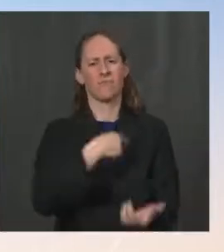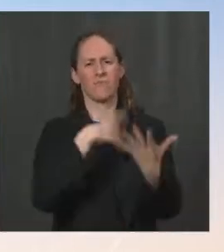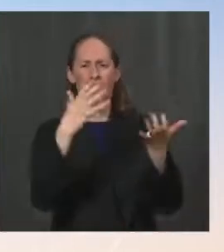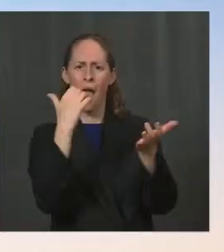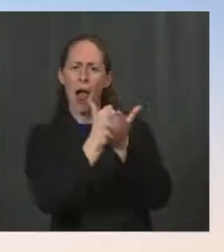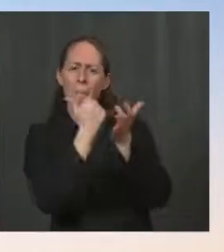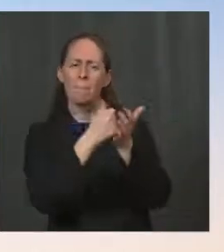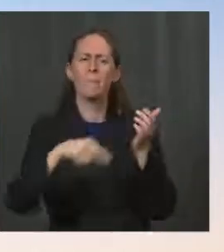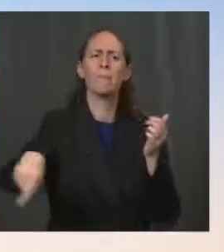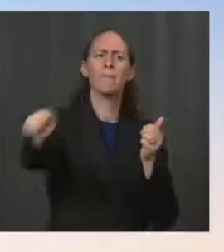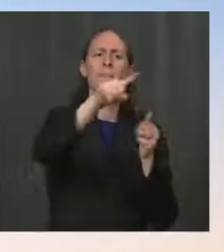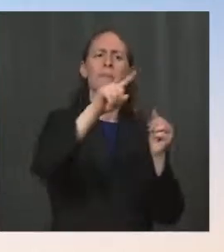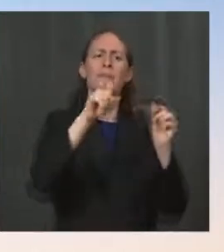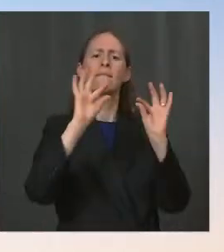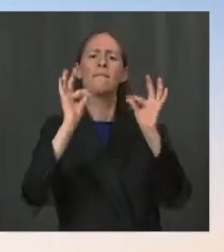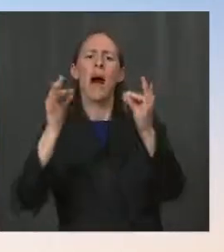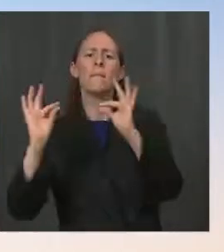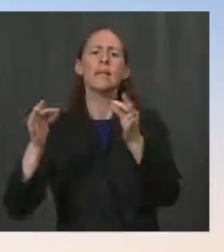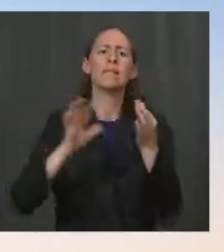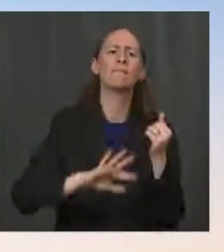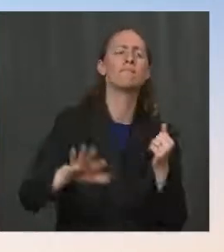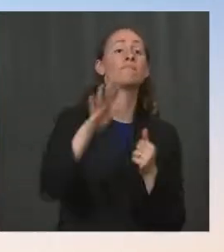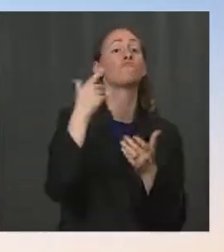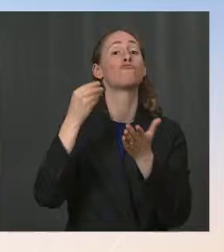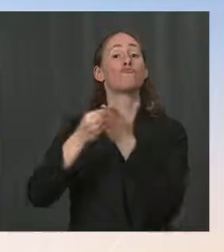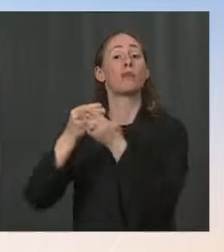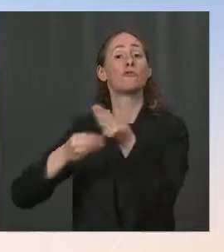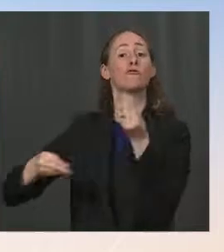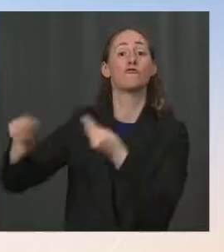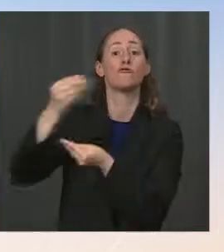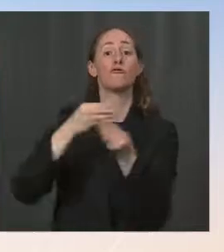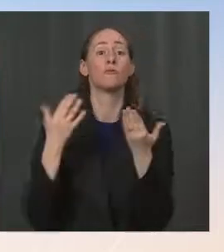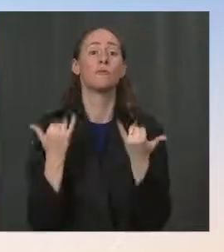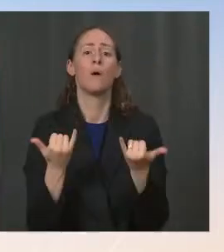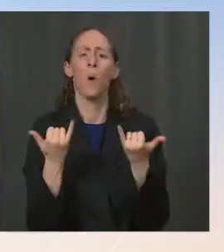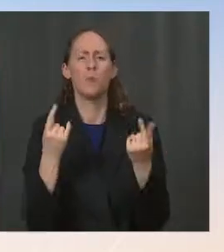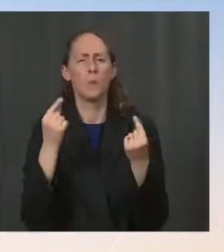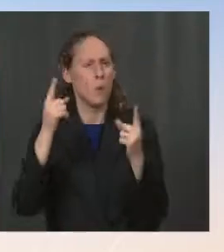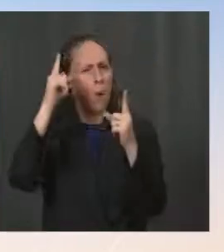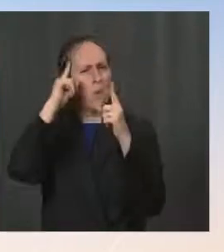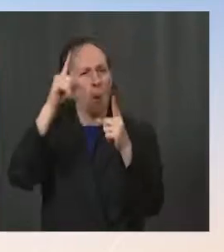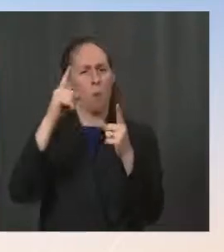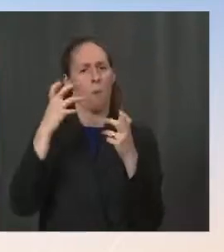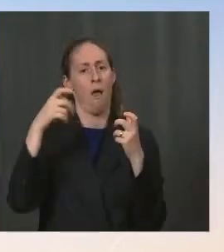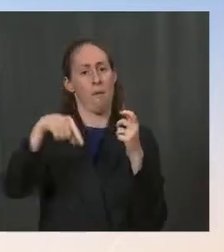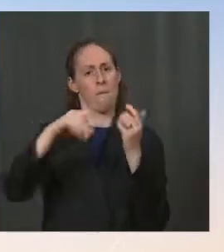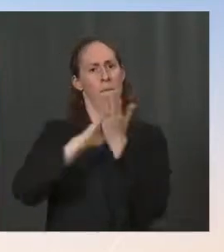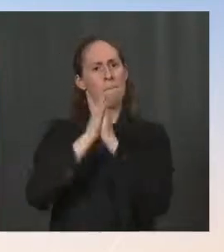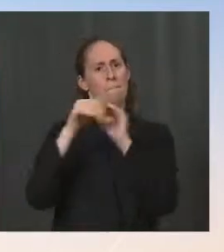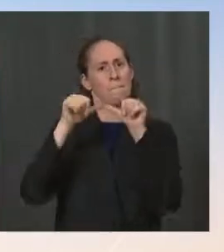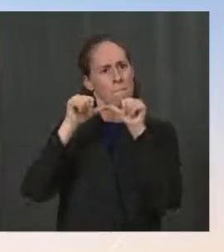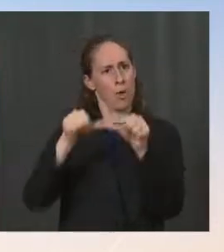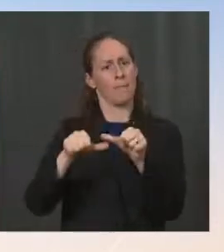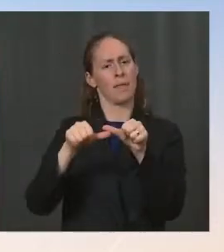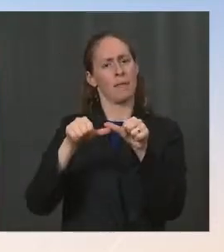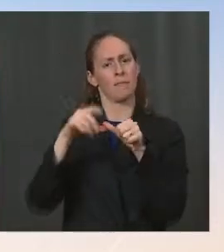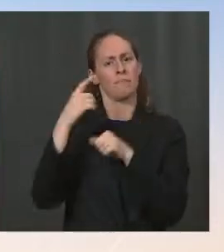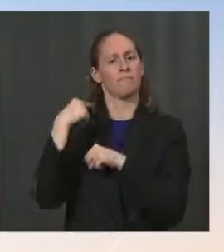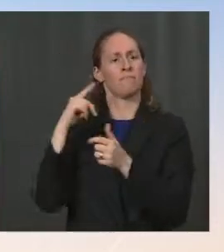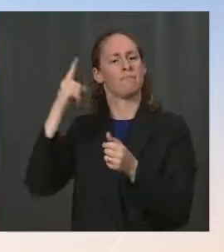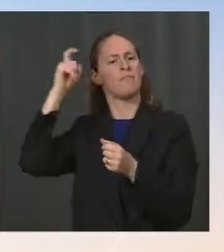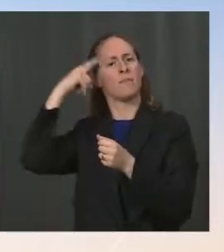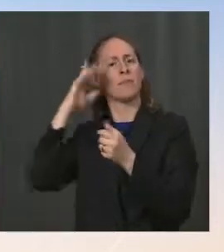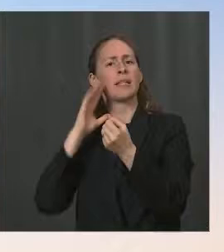remains committed to creating a permanent, fully resourced, multilingual, and mobile-friendly government sign-up tool. That is a process that